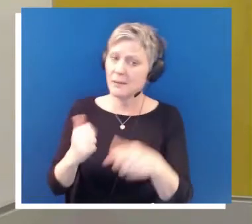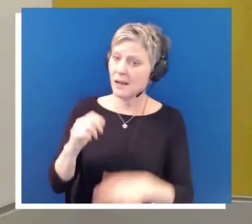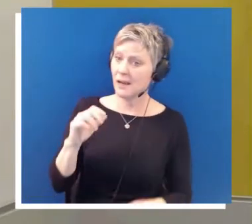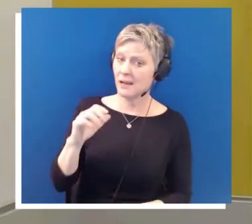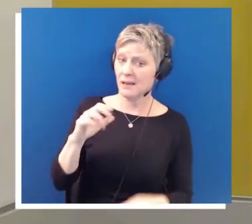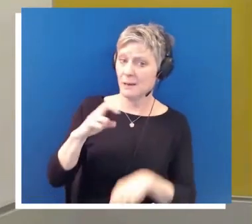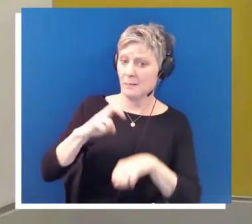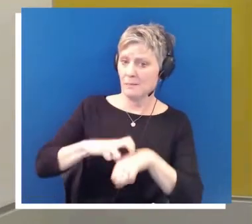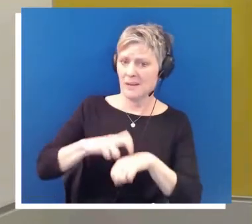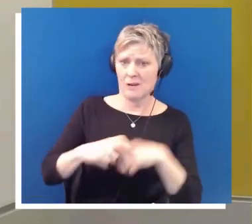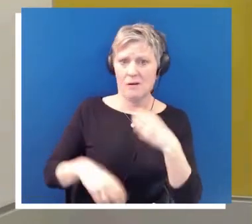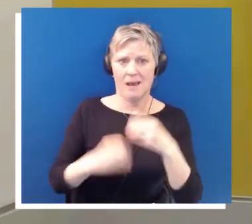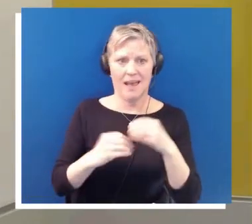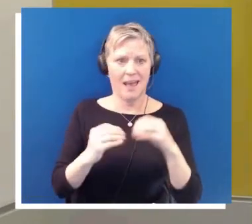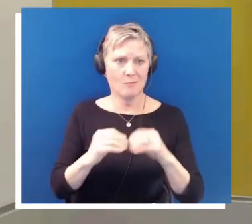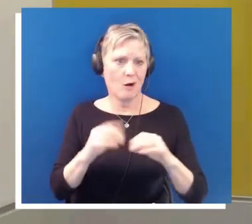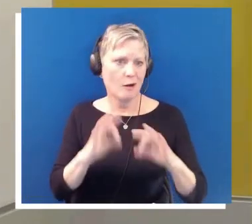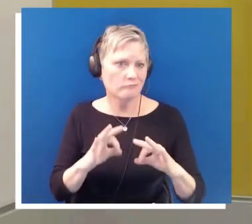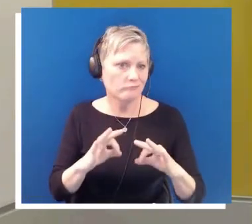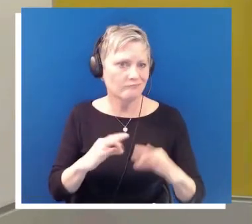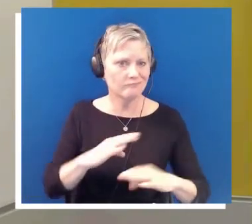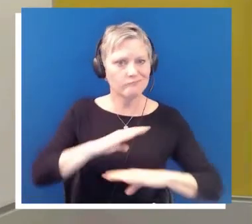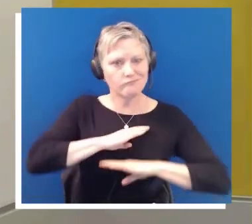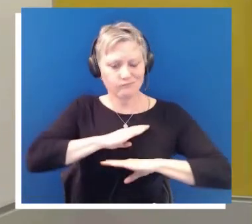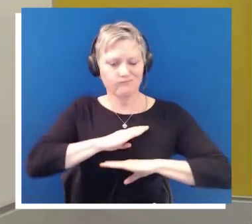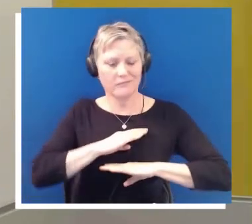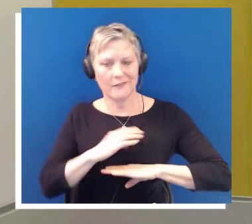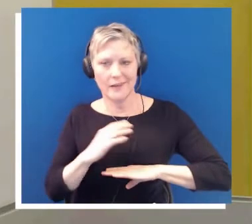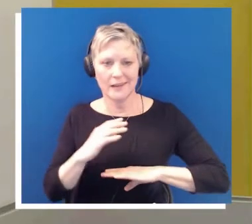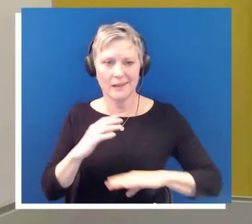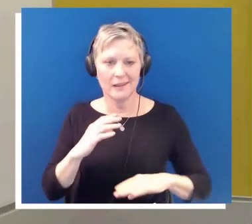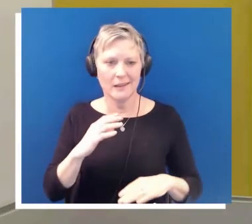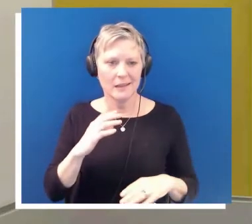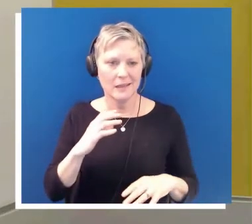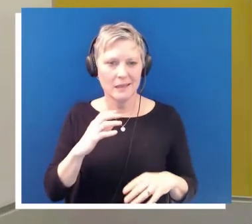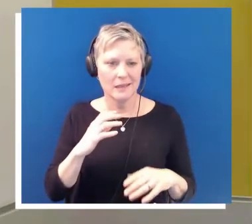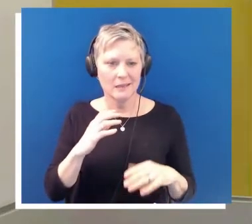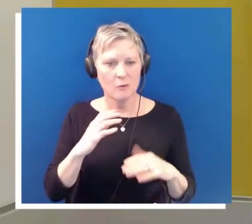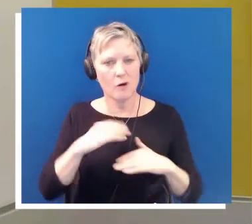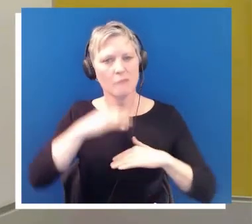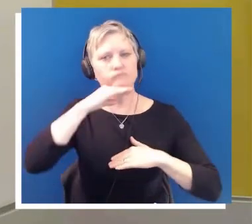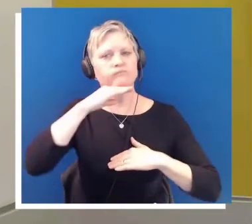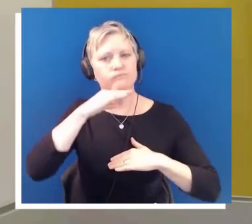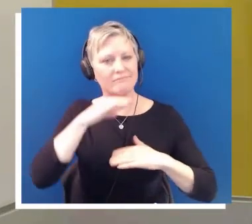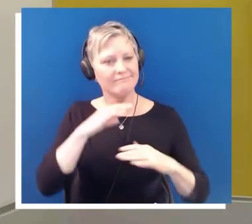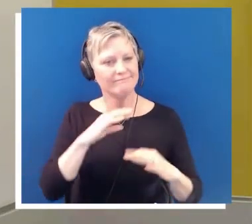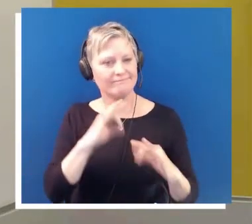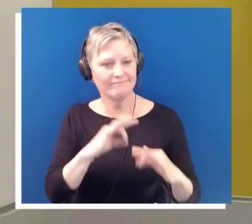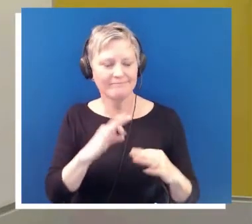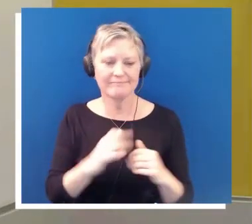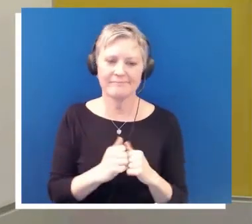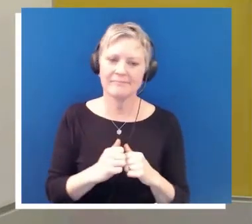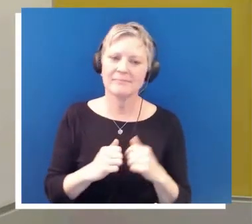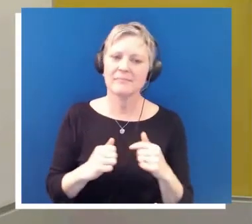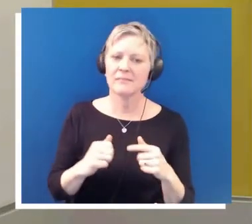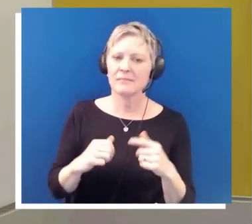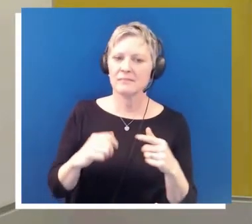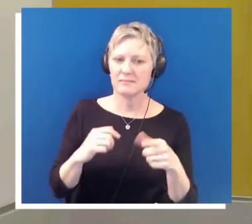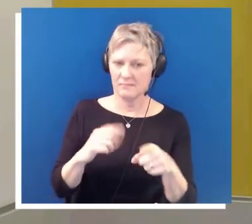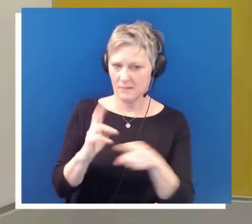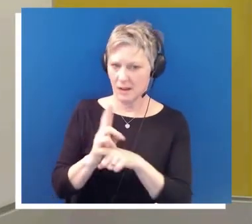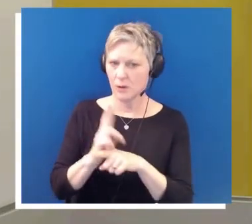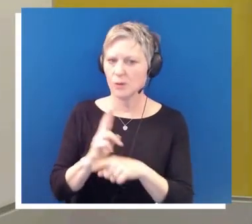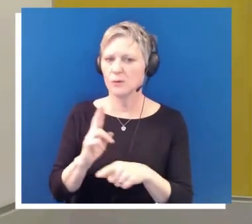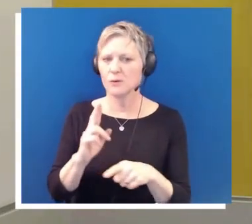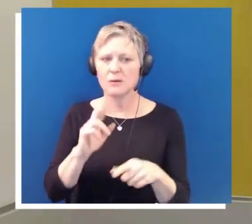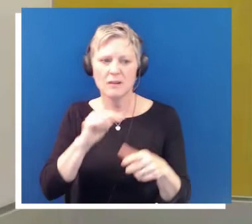in all the flavors that we're putting in there, which you're going to see in a little while. We're actually going to put some beef broth in there, and some other things go really, really